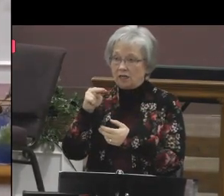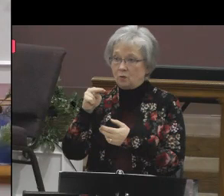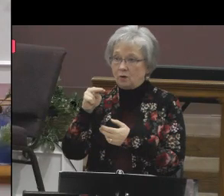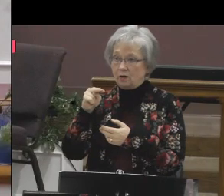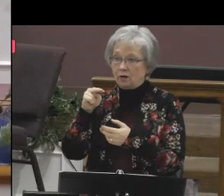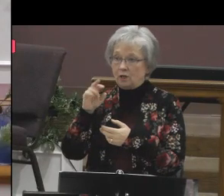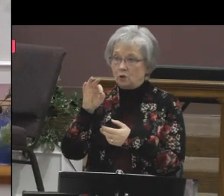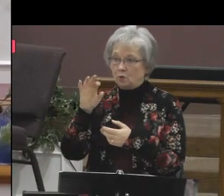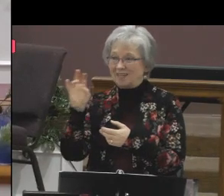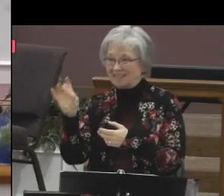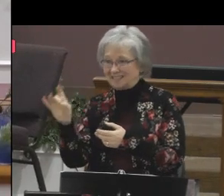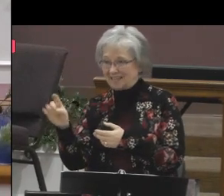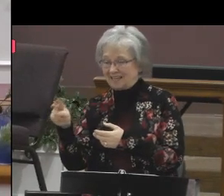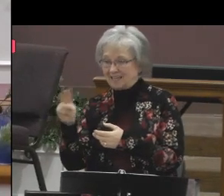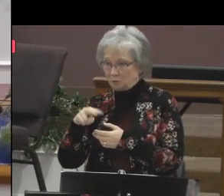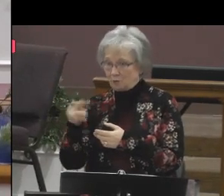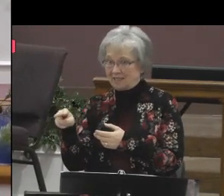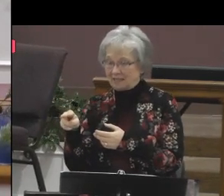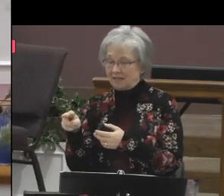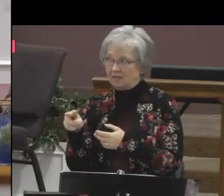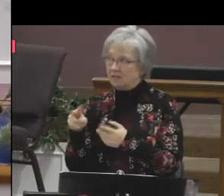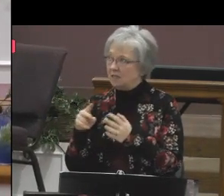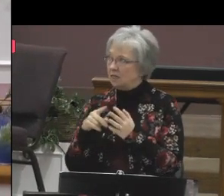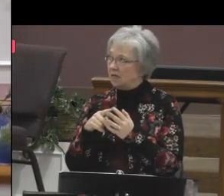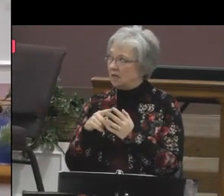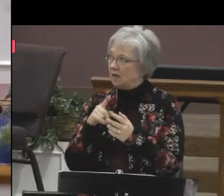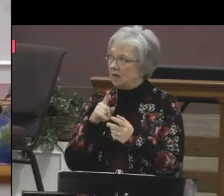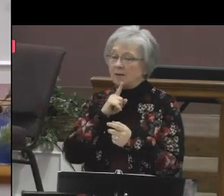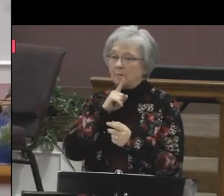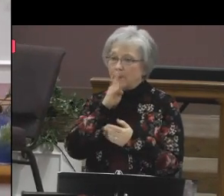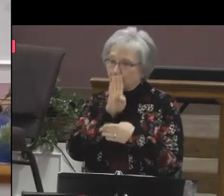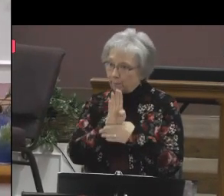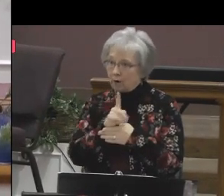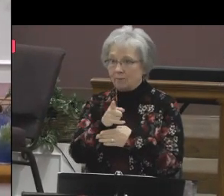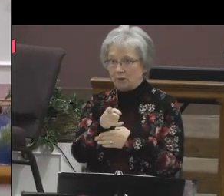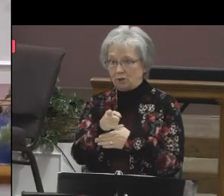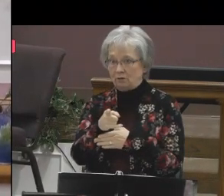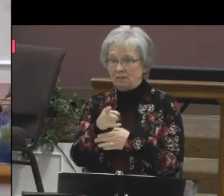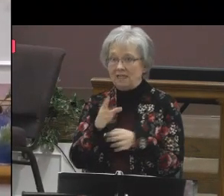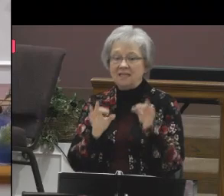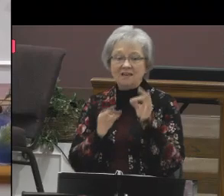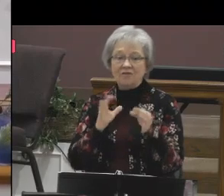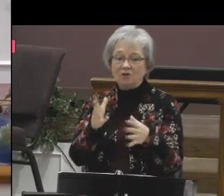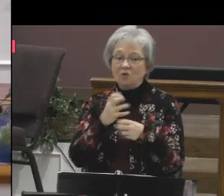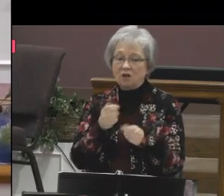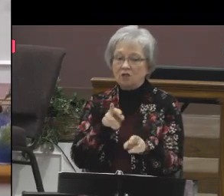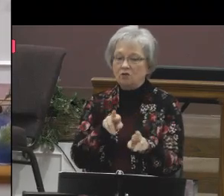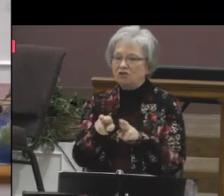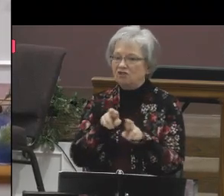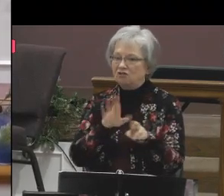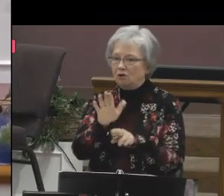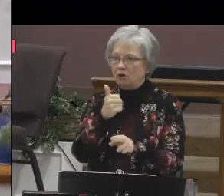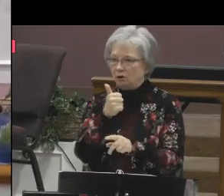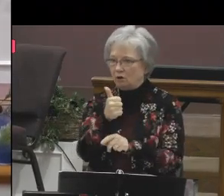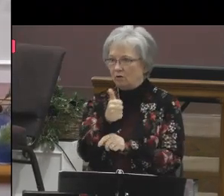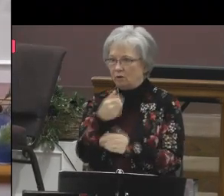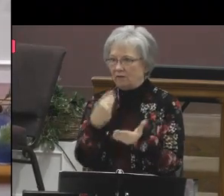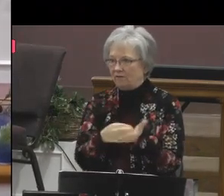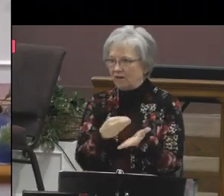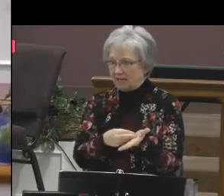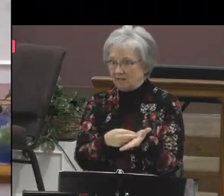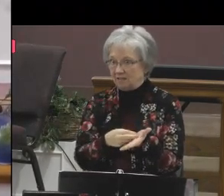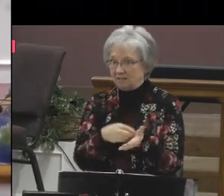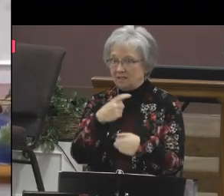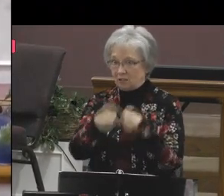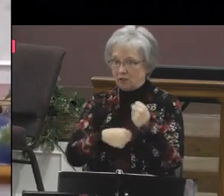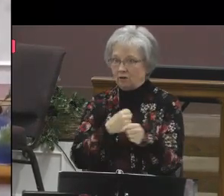22nd. Let me guarantee you, if you want to get a hold of your finances this new year and get a good grip on